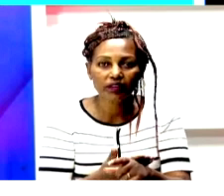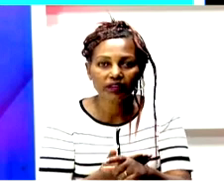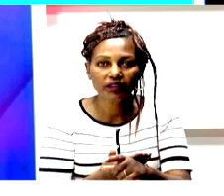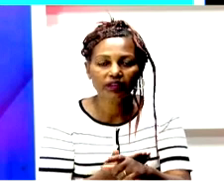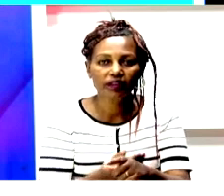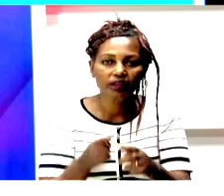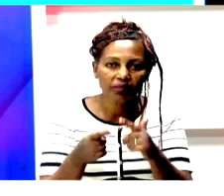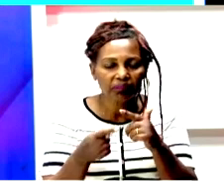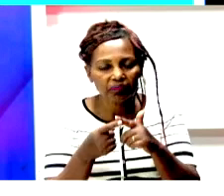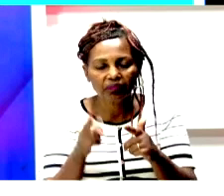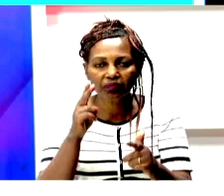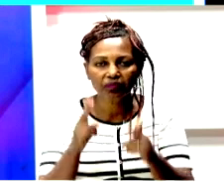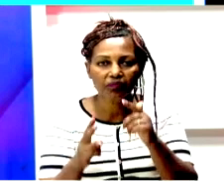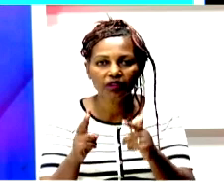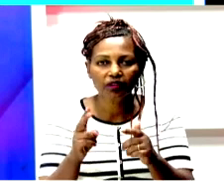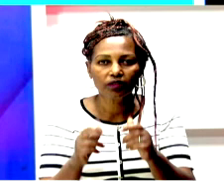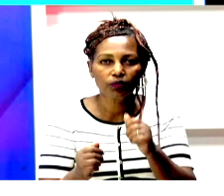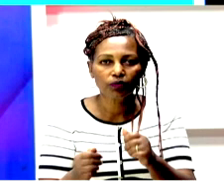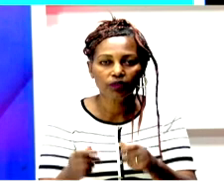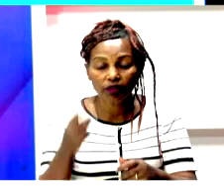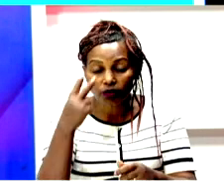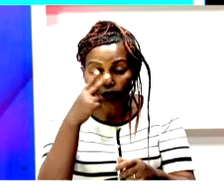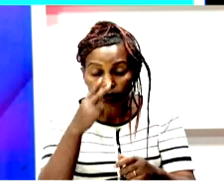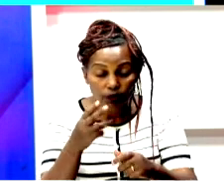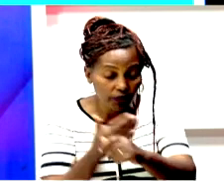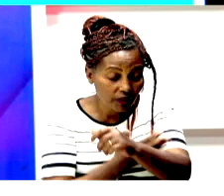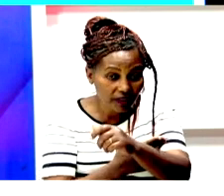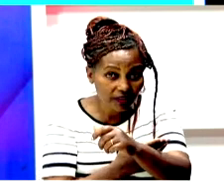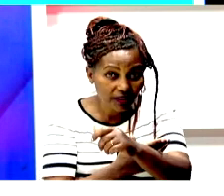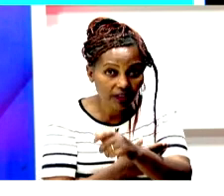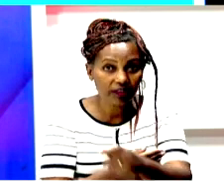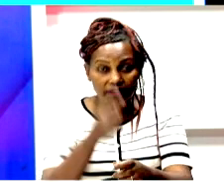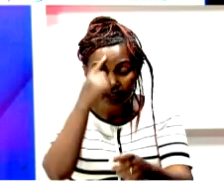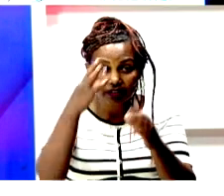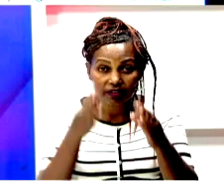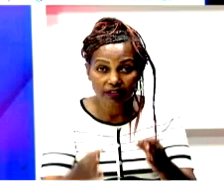And decide which one is active and passive. You will know in a minute.